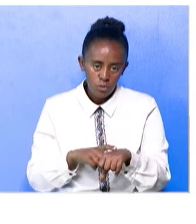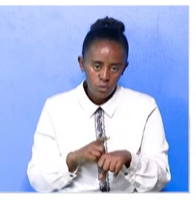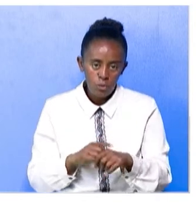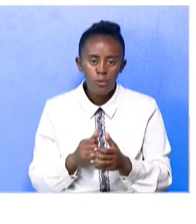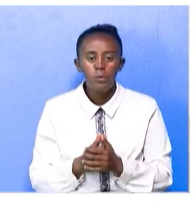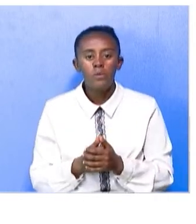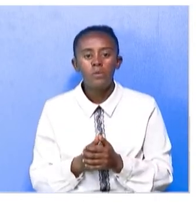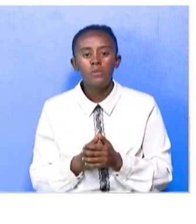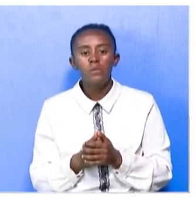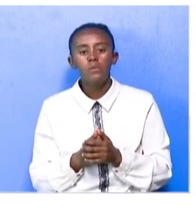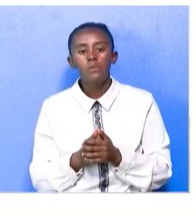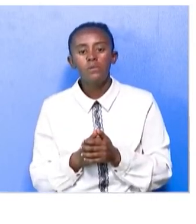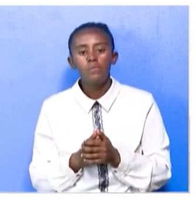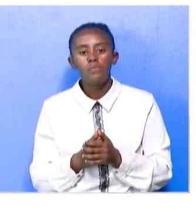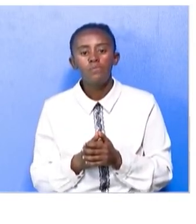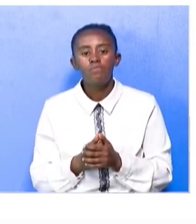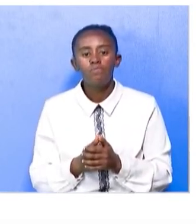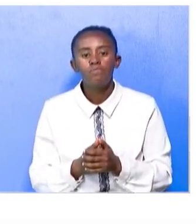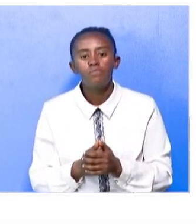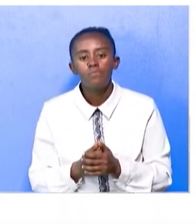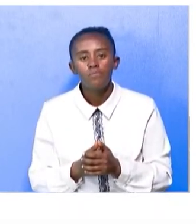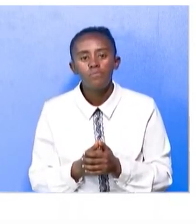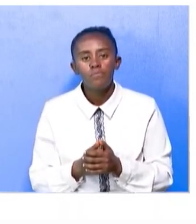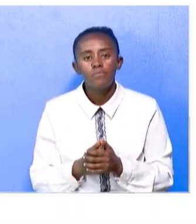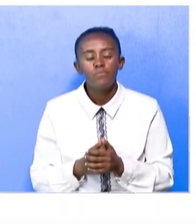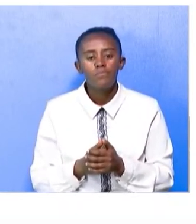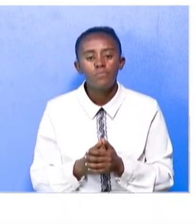on. Plus that is wide, right?